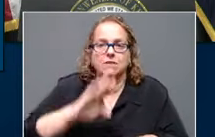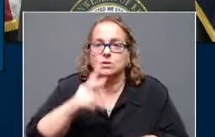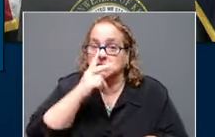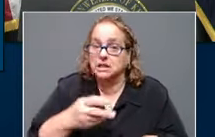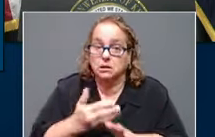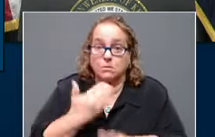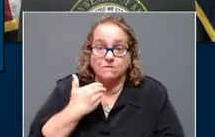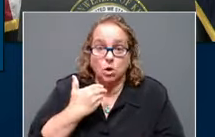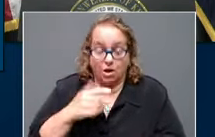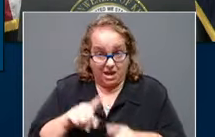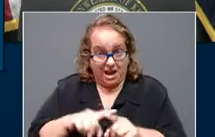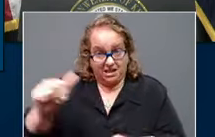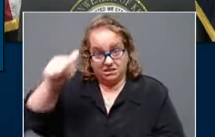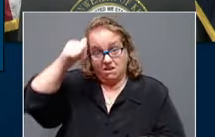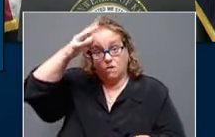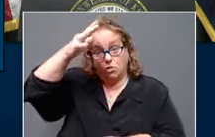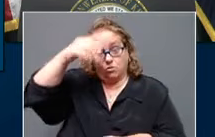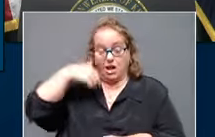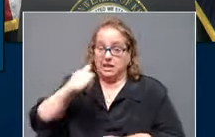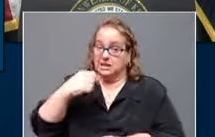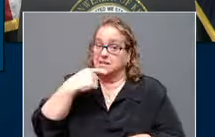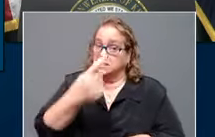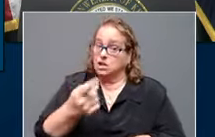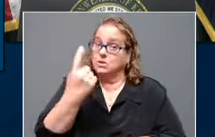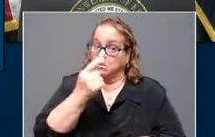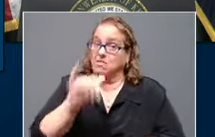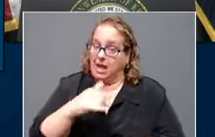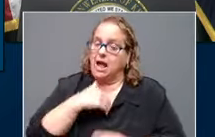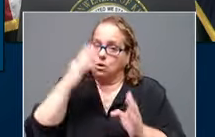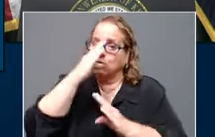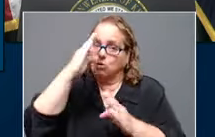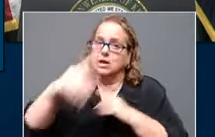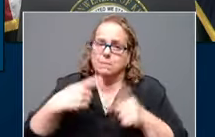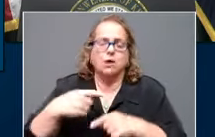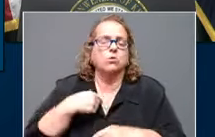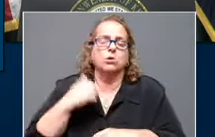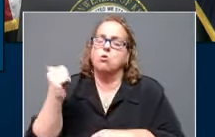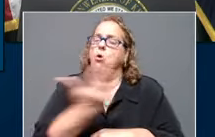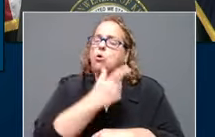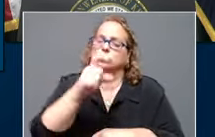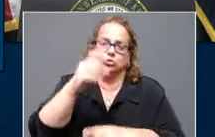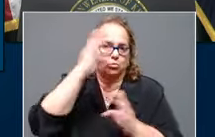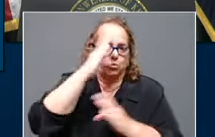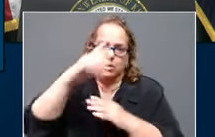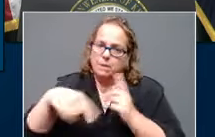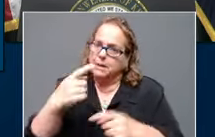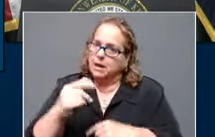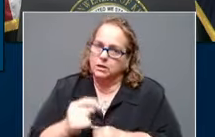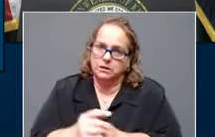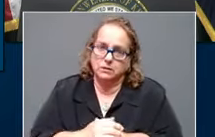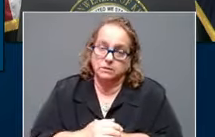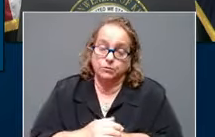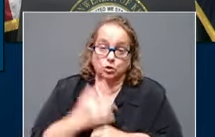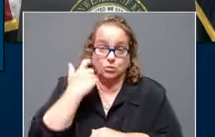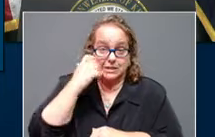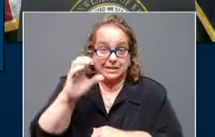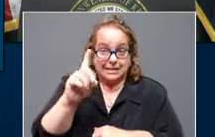week. 192 kids. It's 45.7% increase from the prior